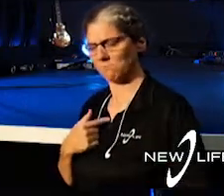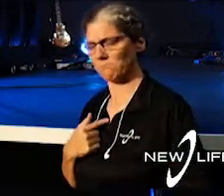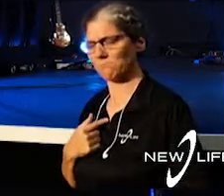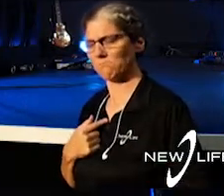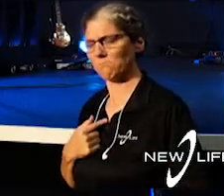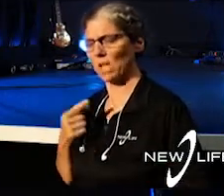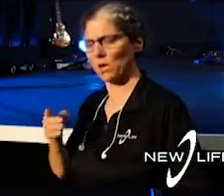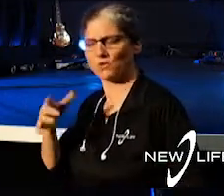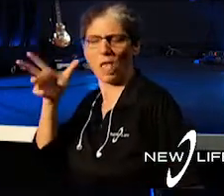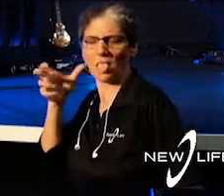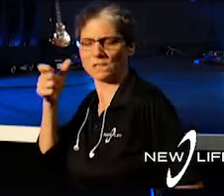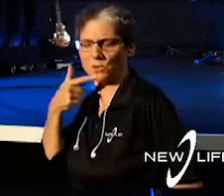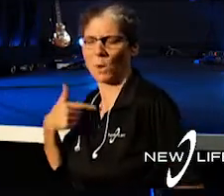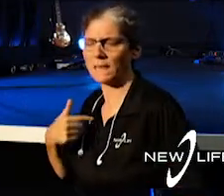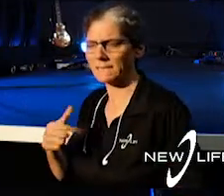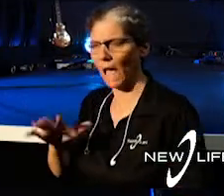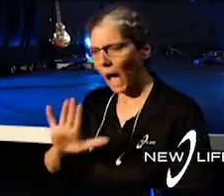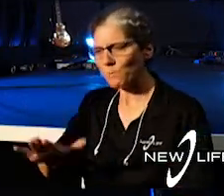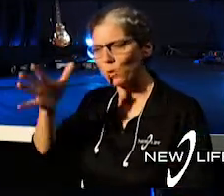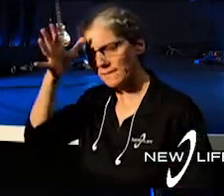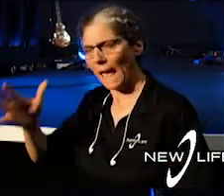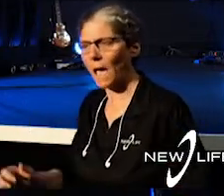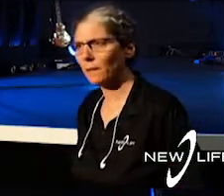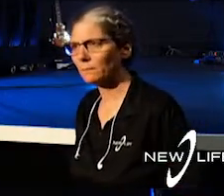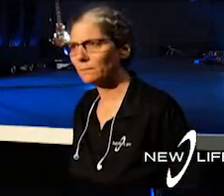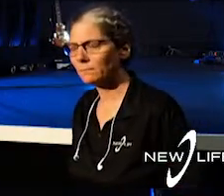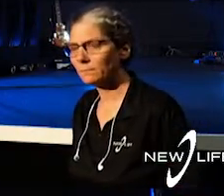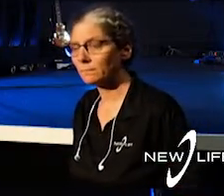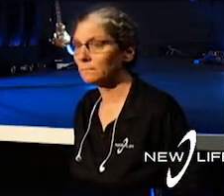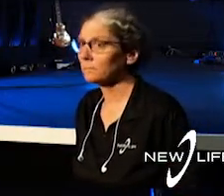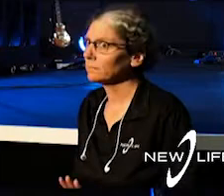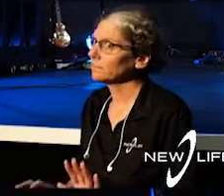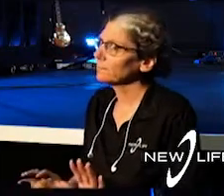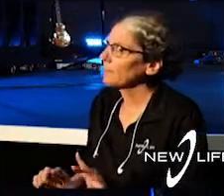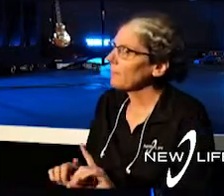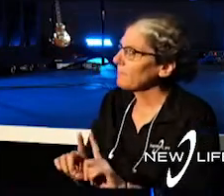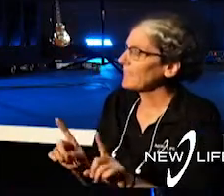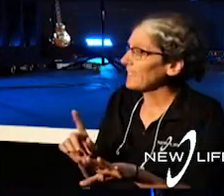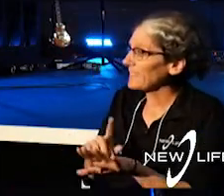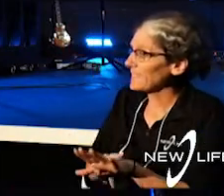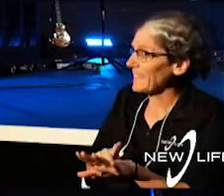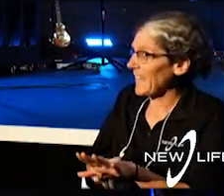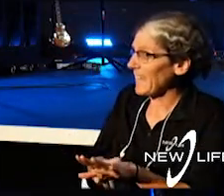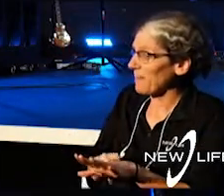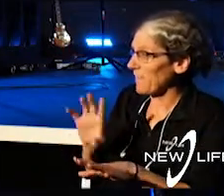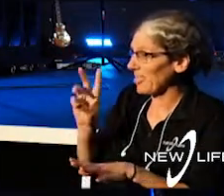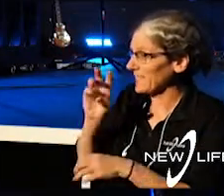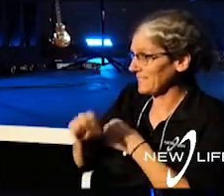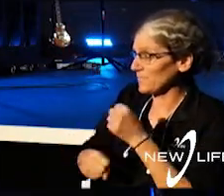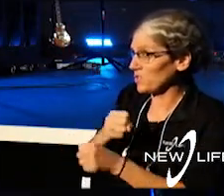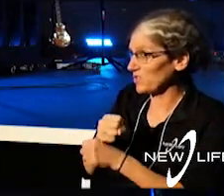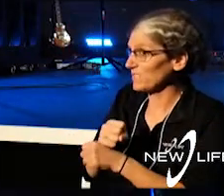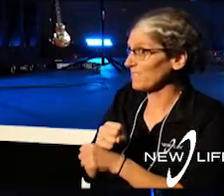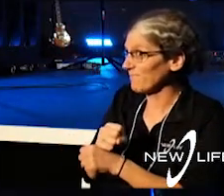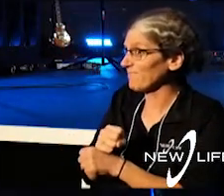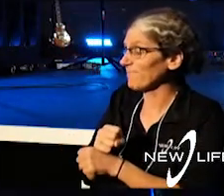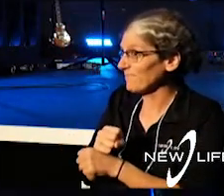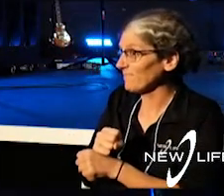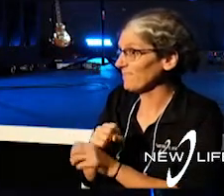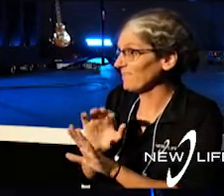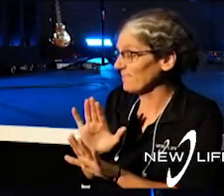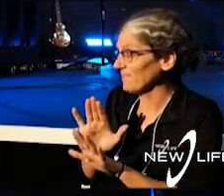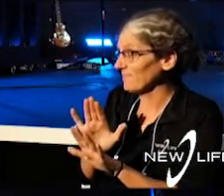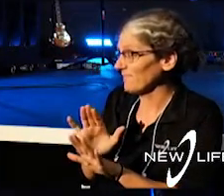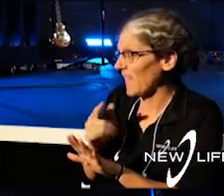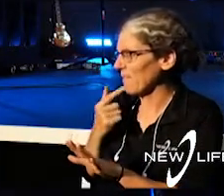you know, you should listen to the things that I've said. There are times over the last 6 years, five, 6 years,